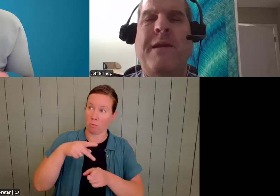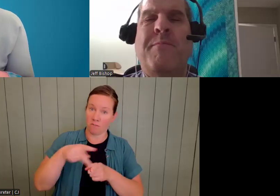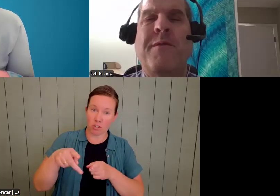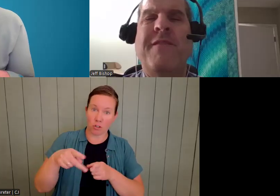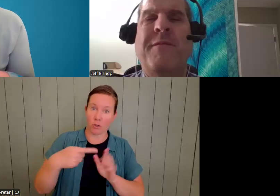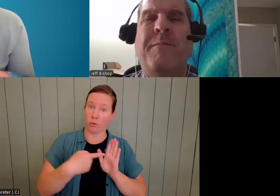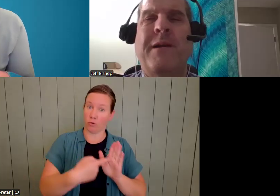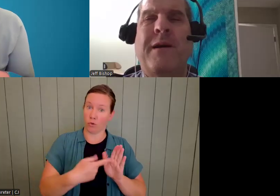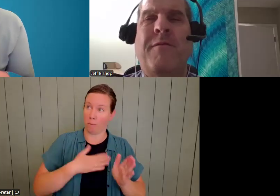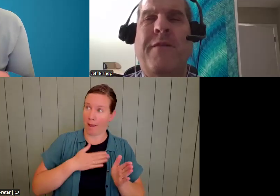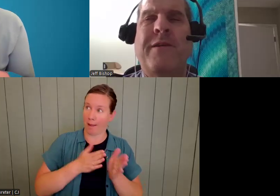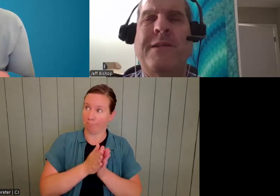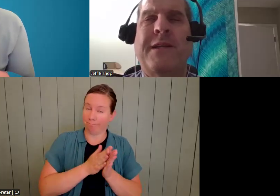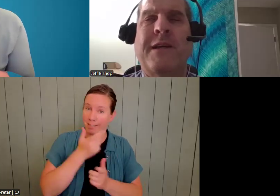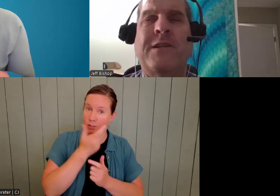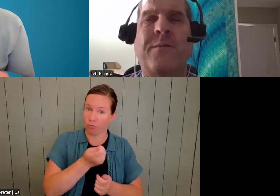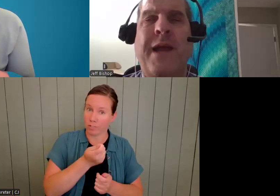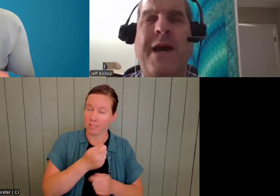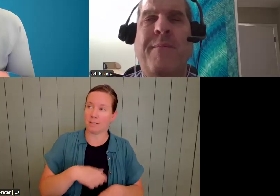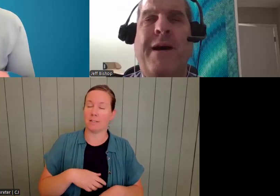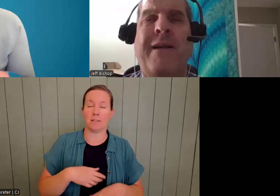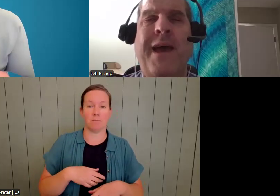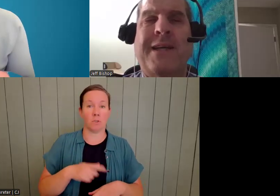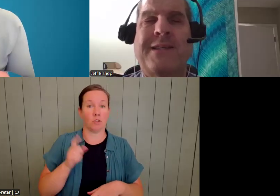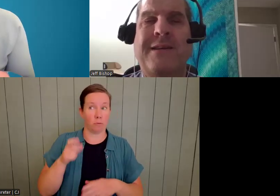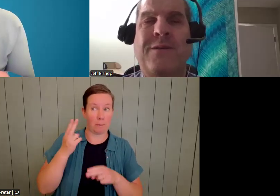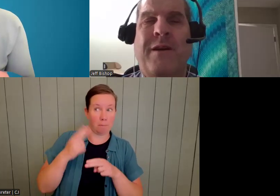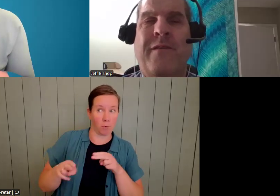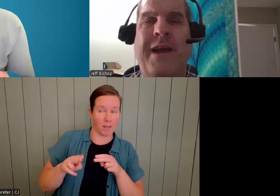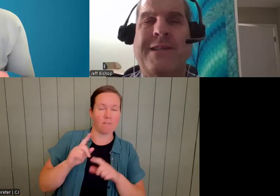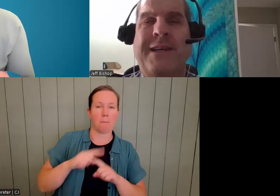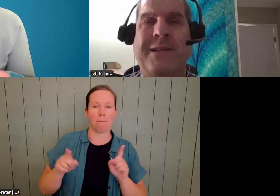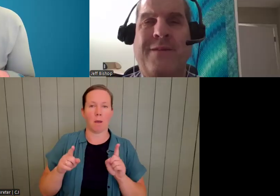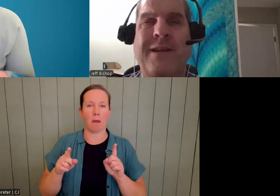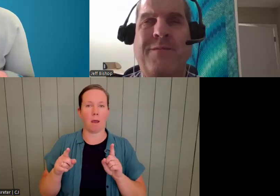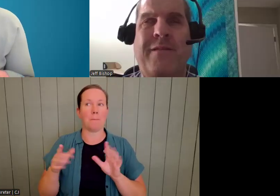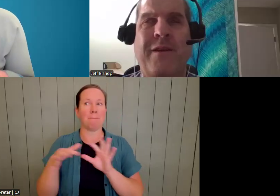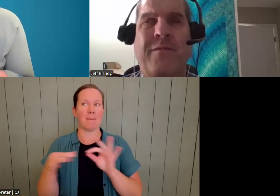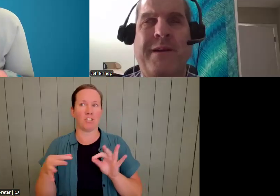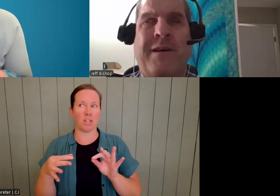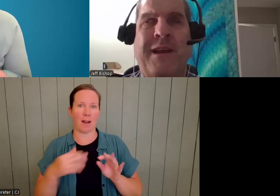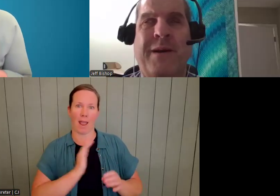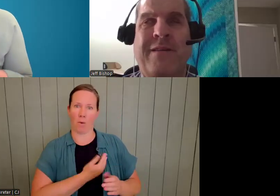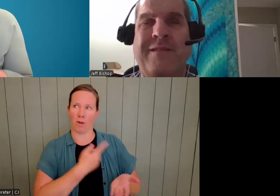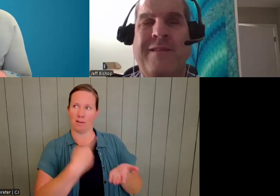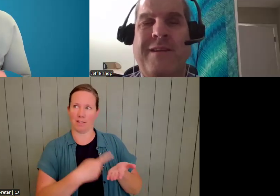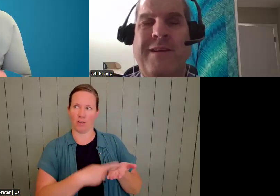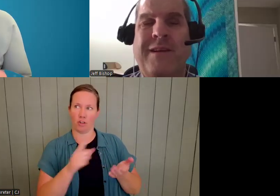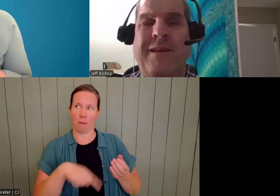Make it brief, but reference the discussion that we had about X, whatever X is, right? Whatever you've been talking